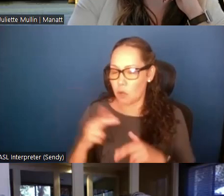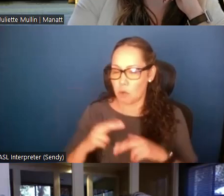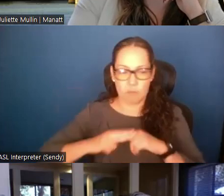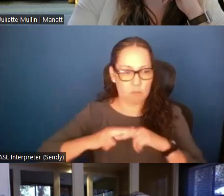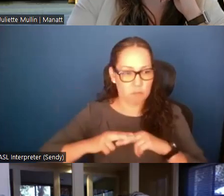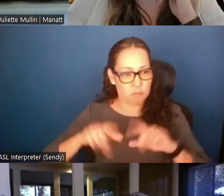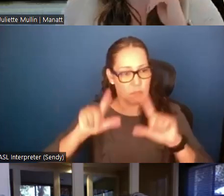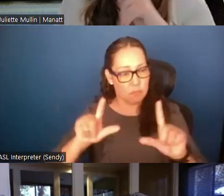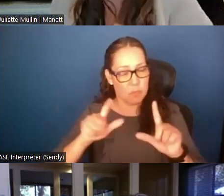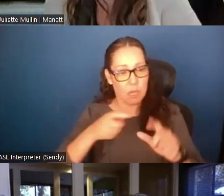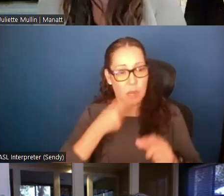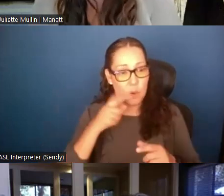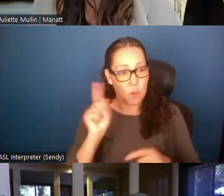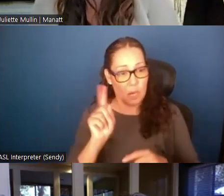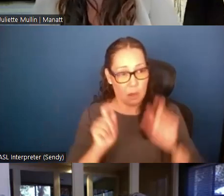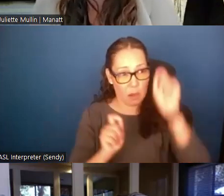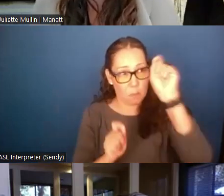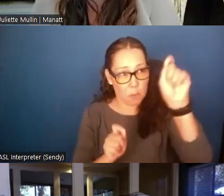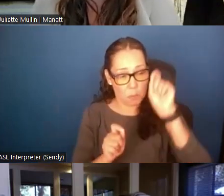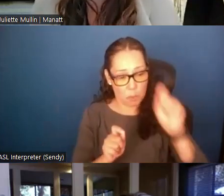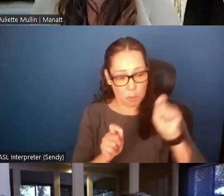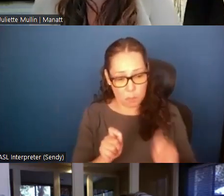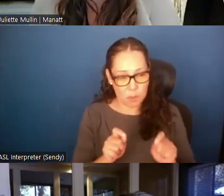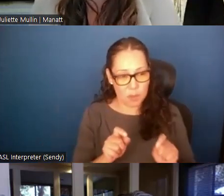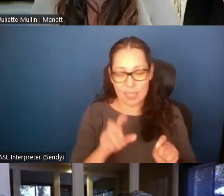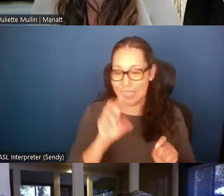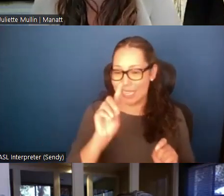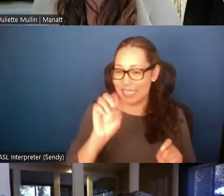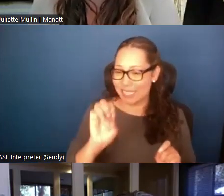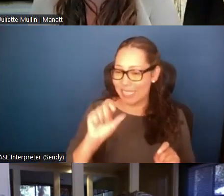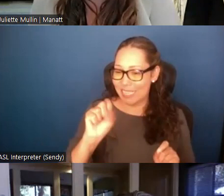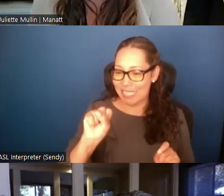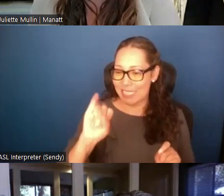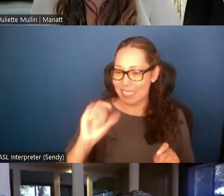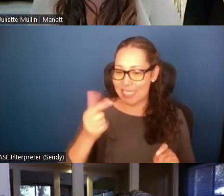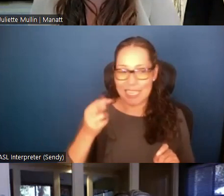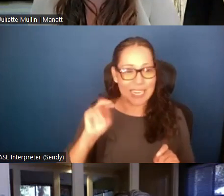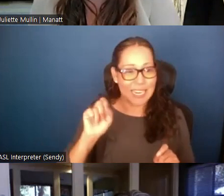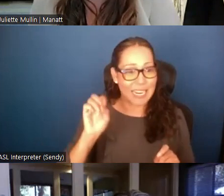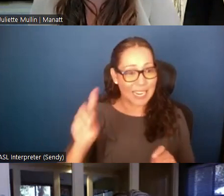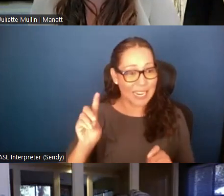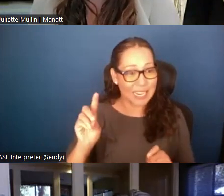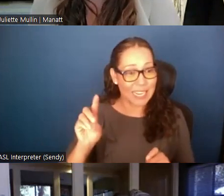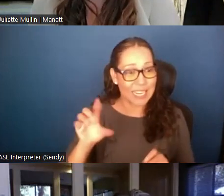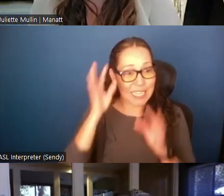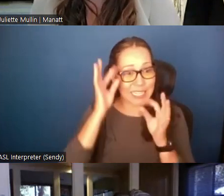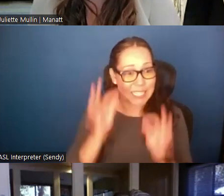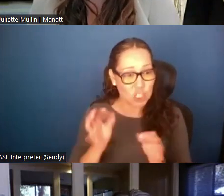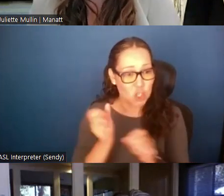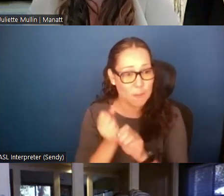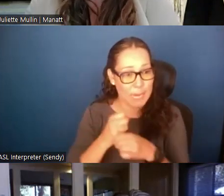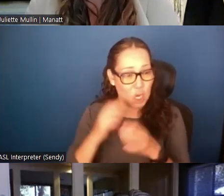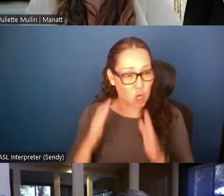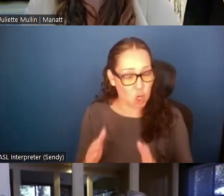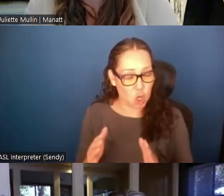in the bullet points, the term designated decision maker. A lot of residents, I think the majority of residents